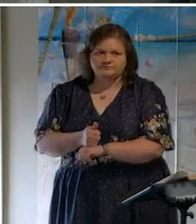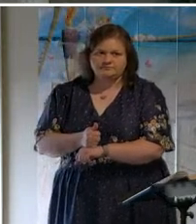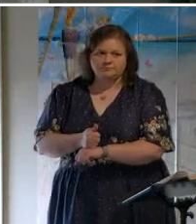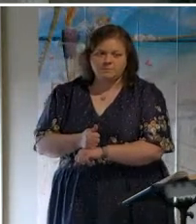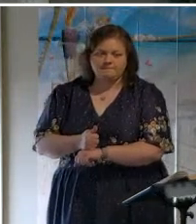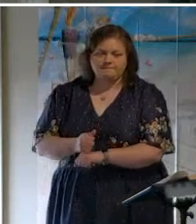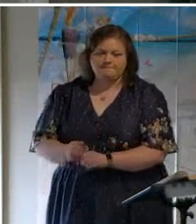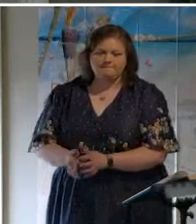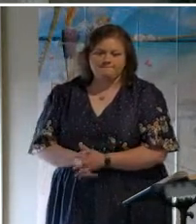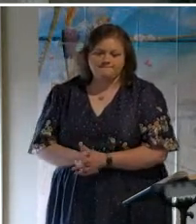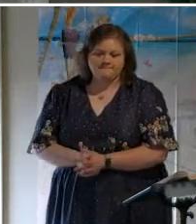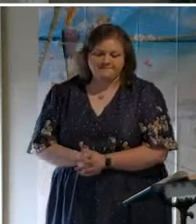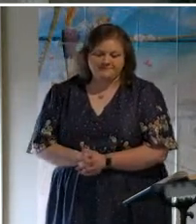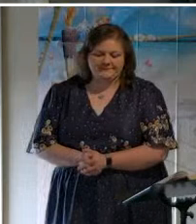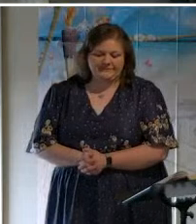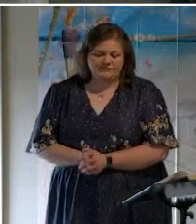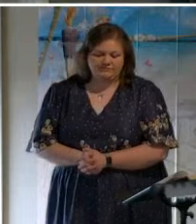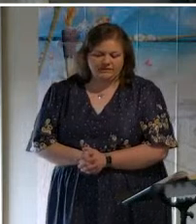stands.